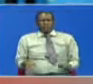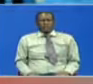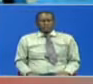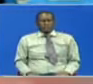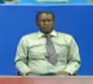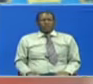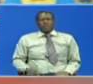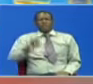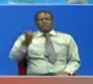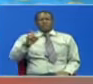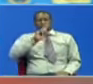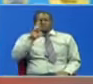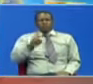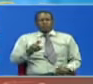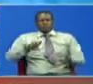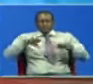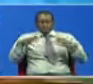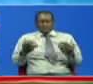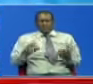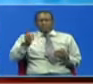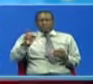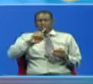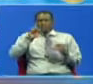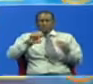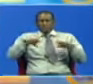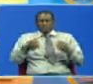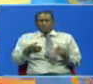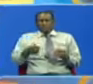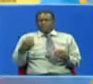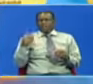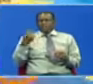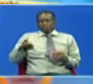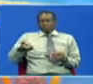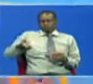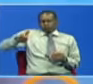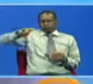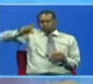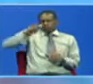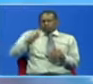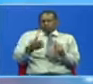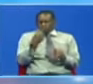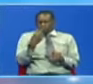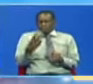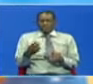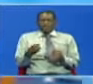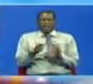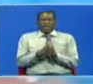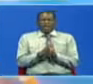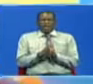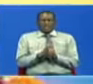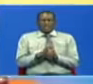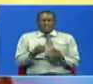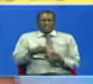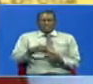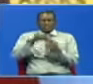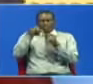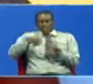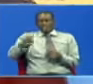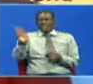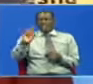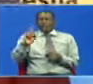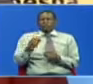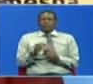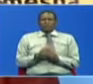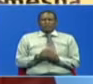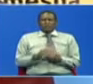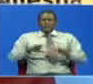The first question was on the increasing numbers that we are seeing, and particularly here in Nairobi, and